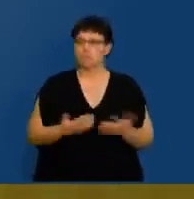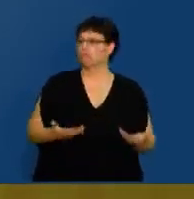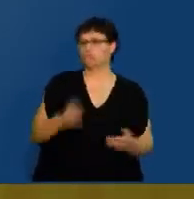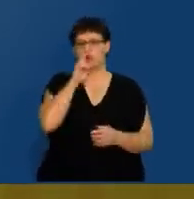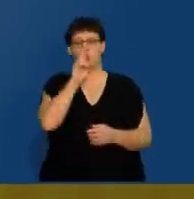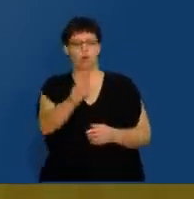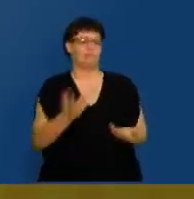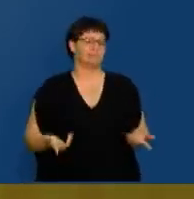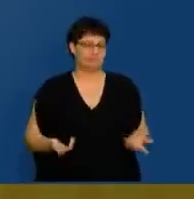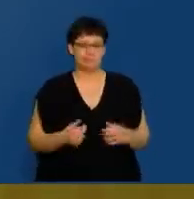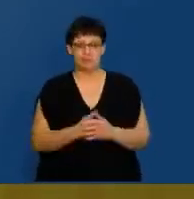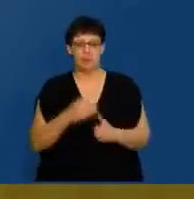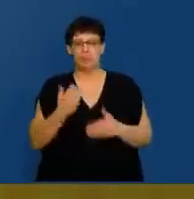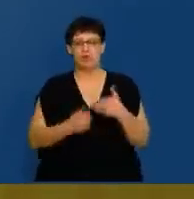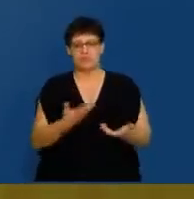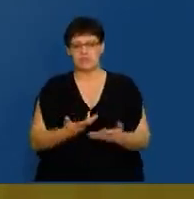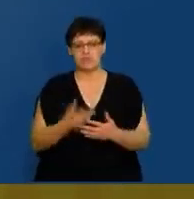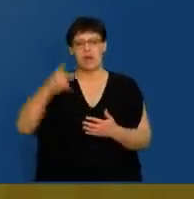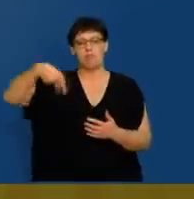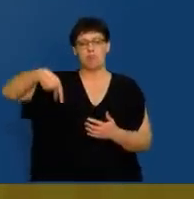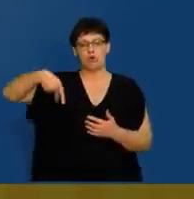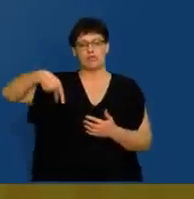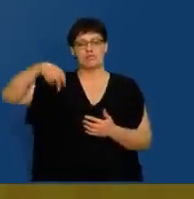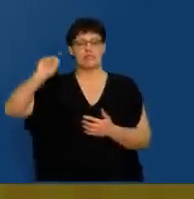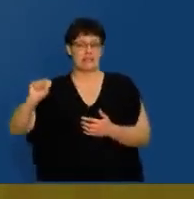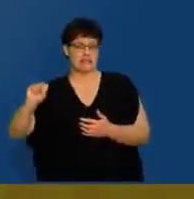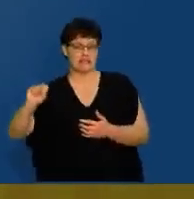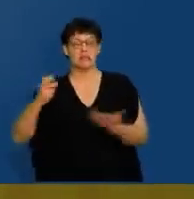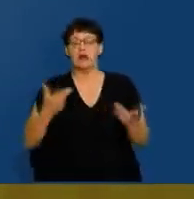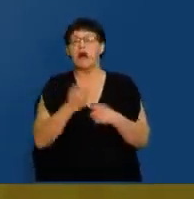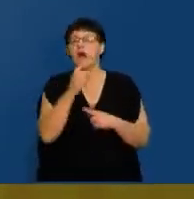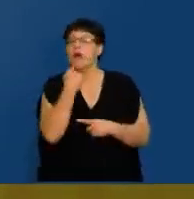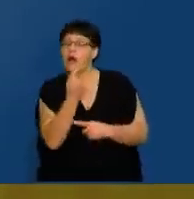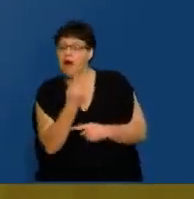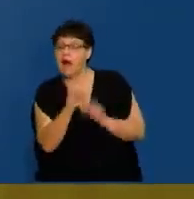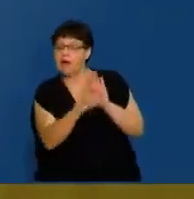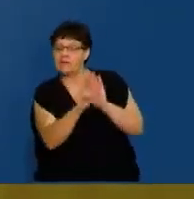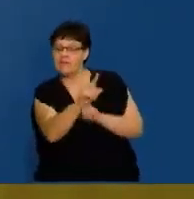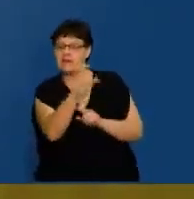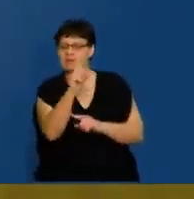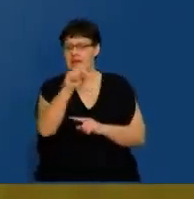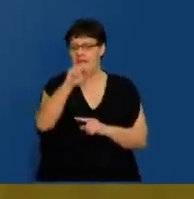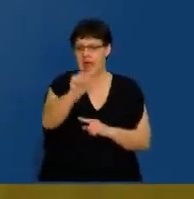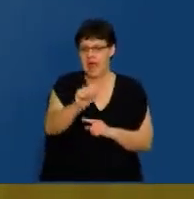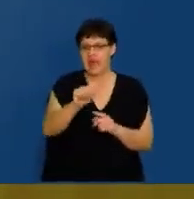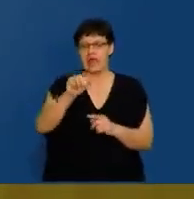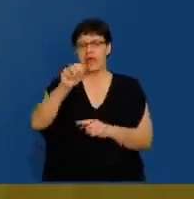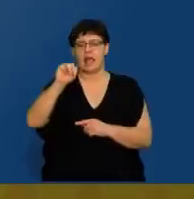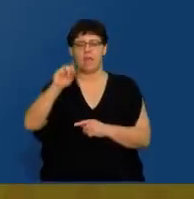at the process of protein synthesis, identify structures like DNA,